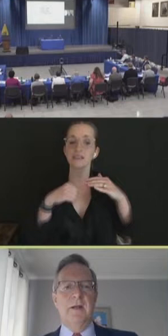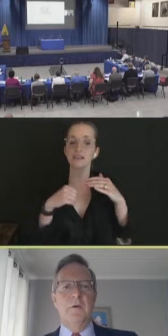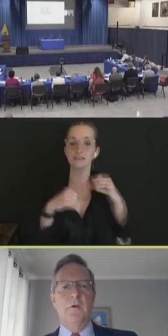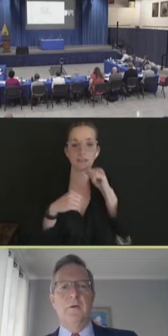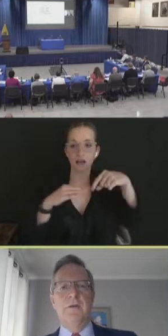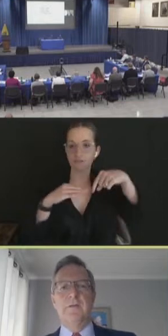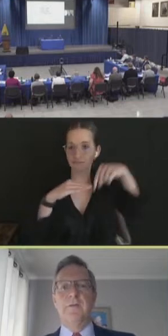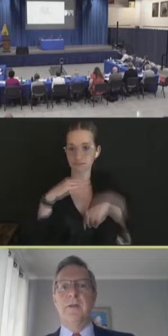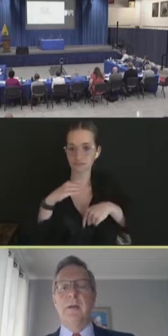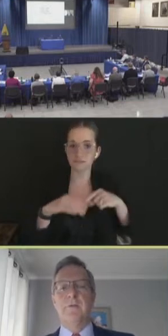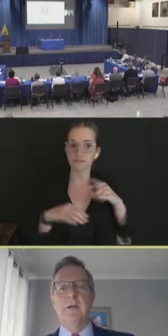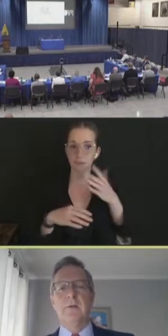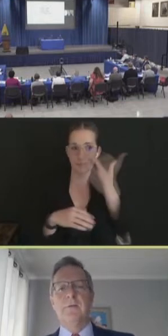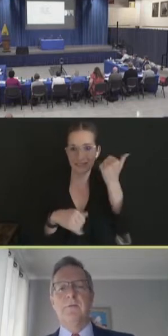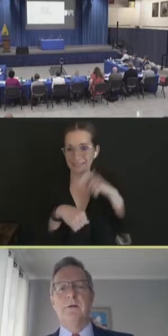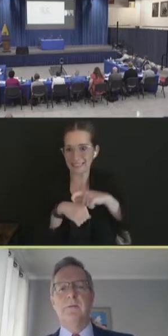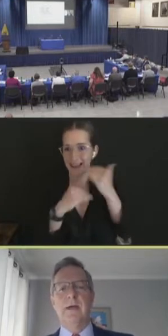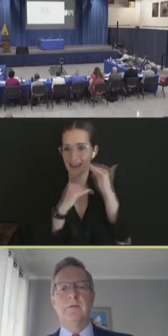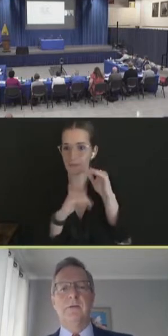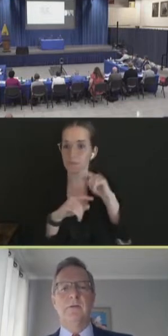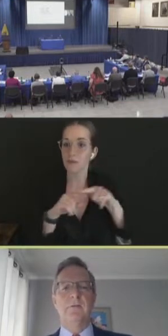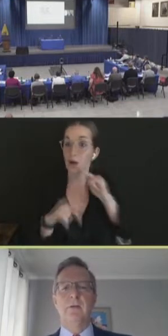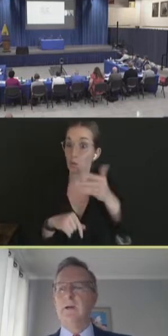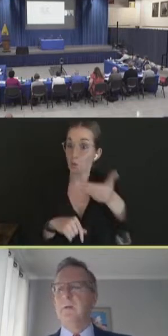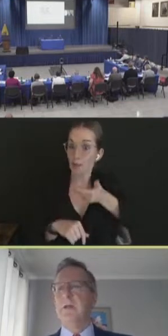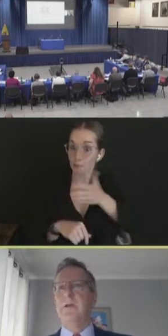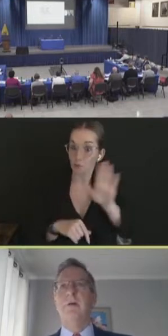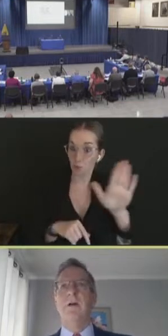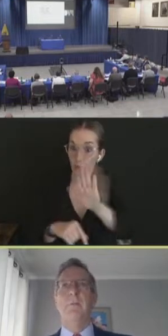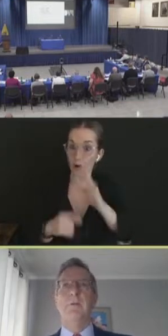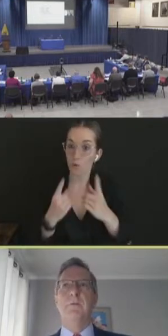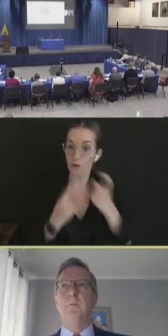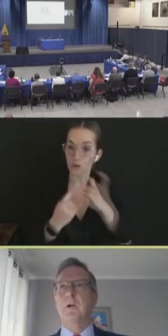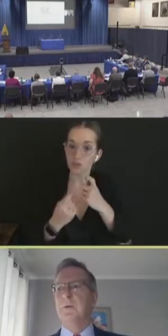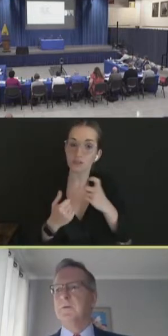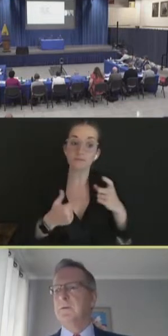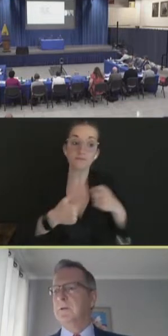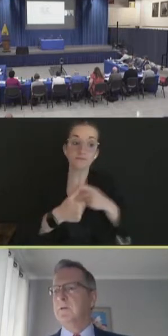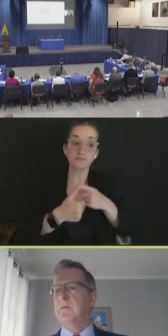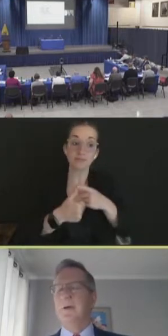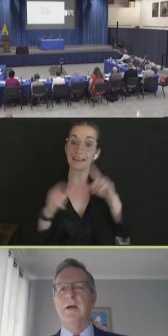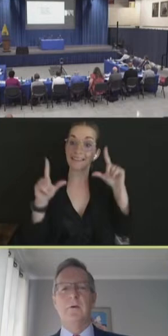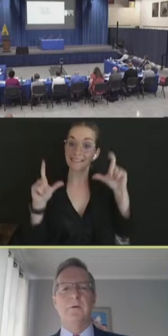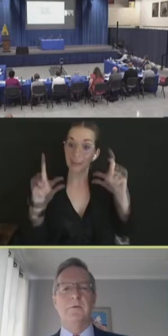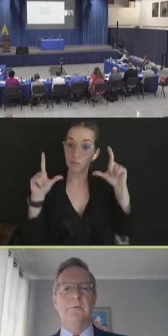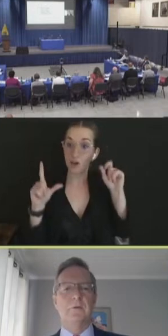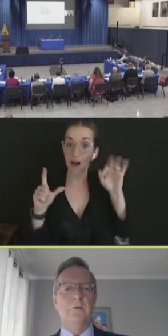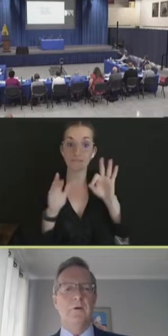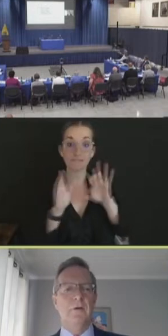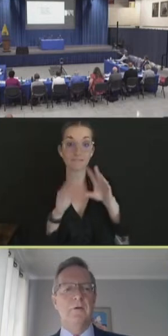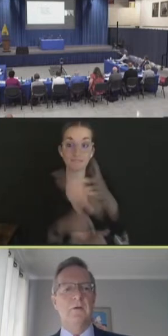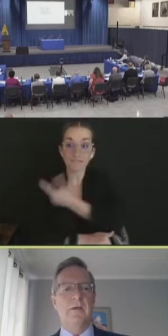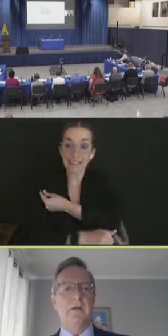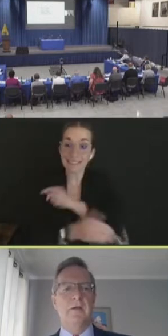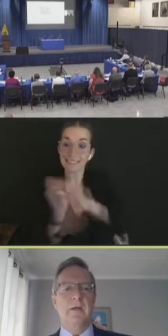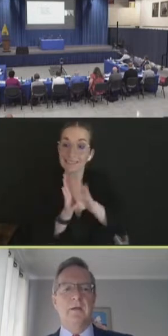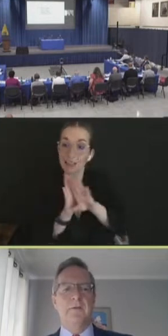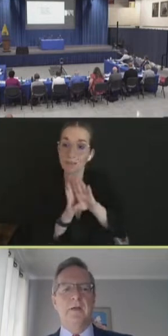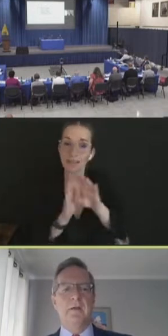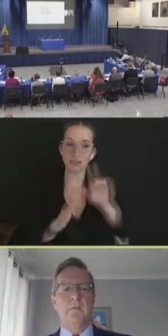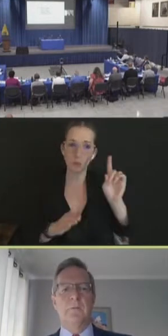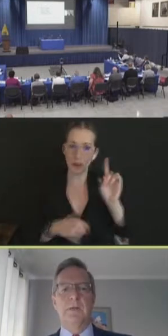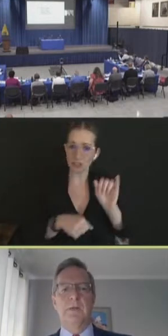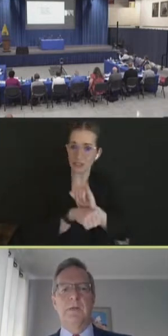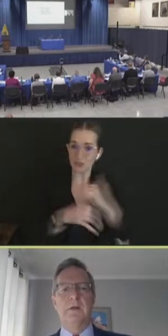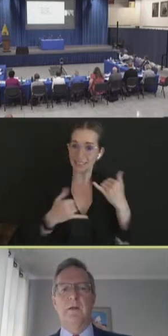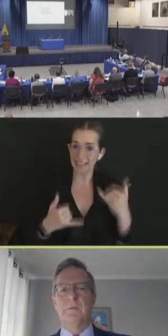First category is a snapshot of the vaccines in development. Where is the industry now? What does the profile look like?